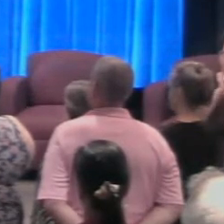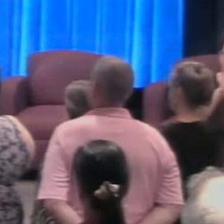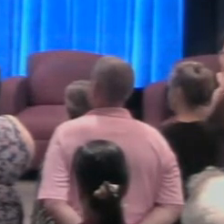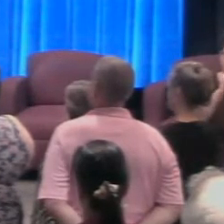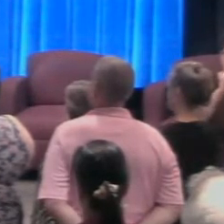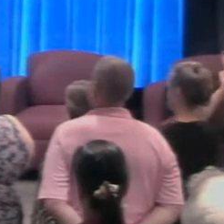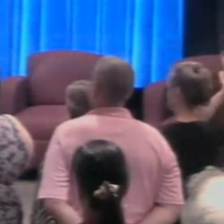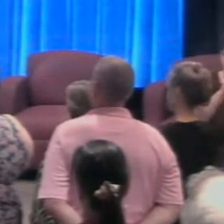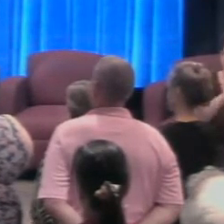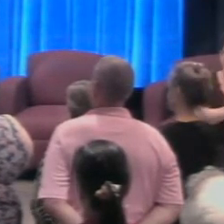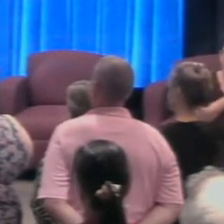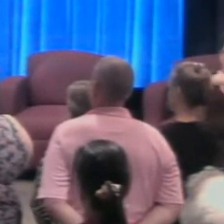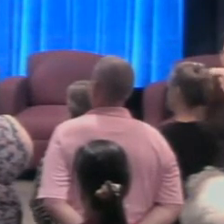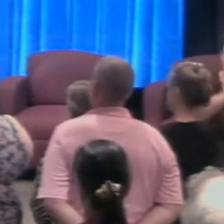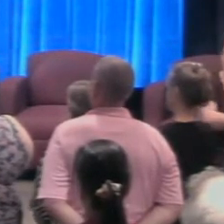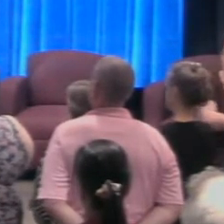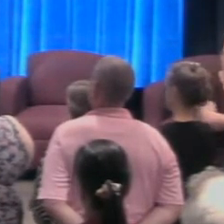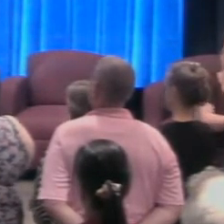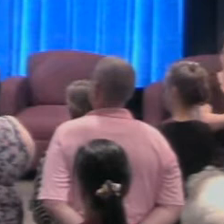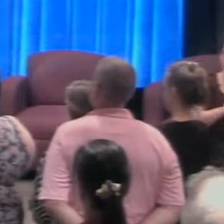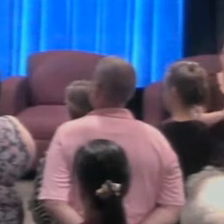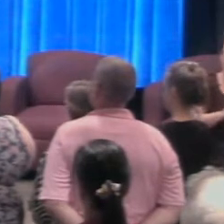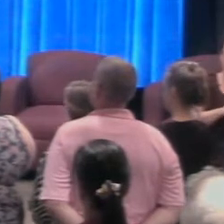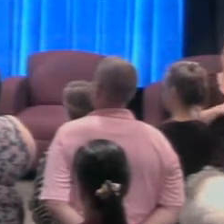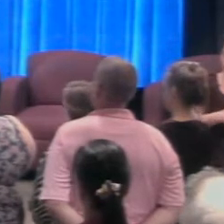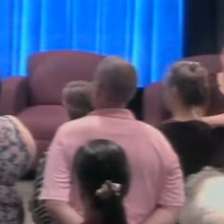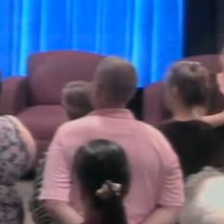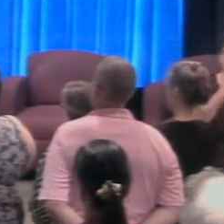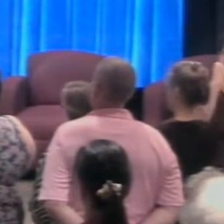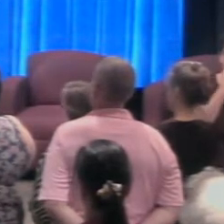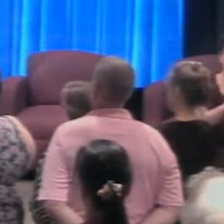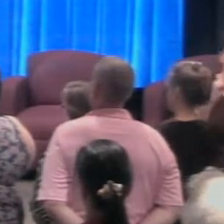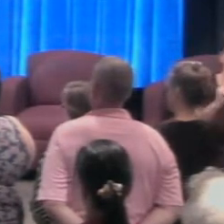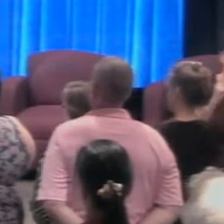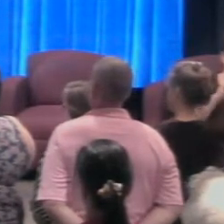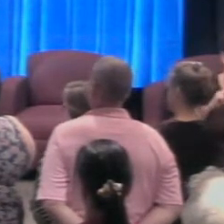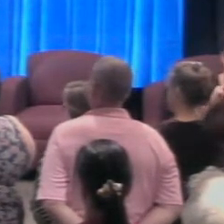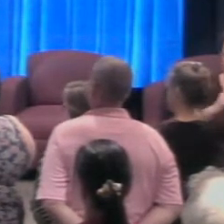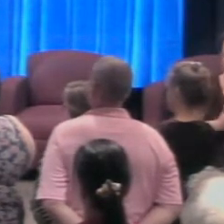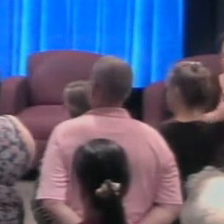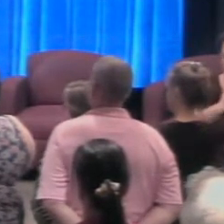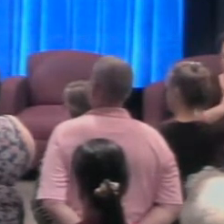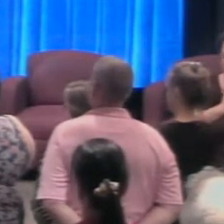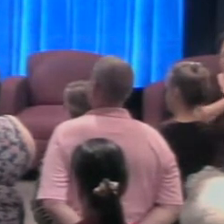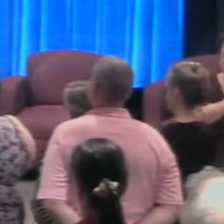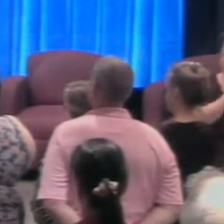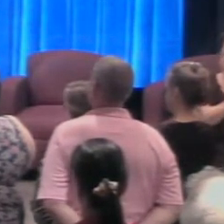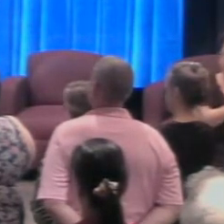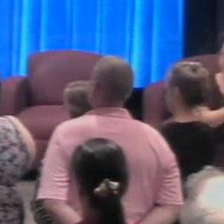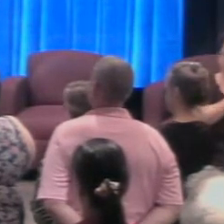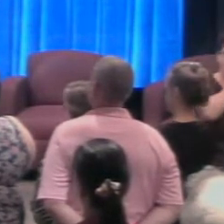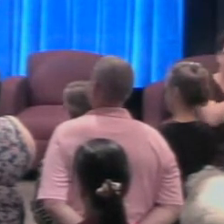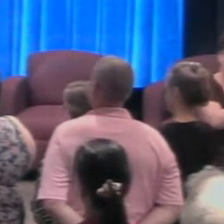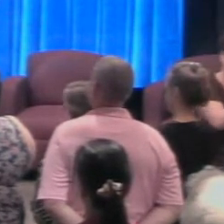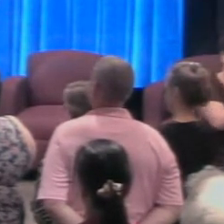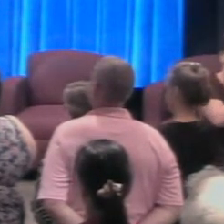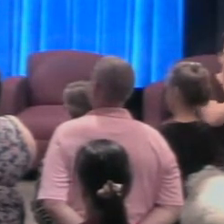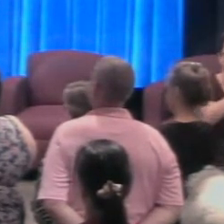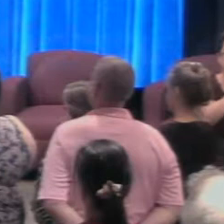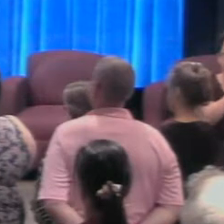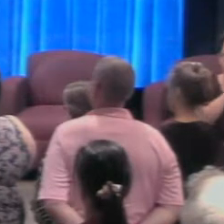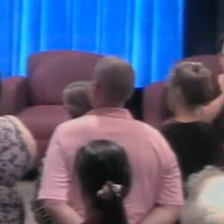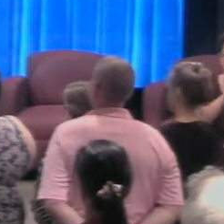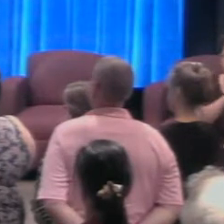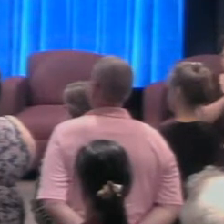Miller culminate a long and distinguished career with the United States government and reflect great credit upon herself and the United States Air Force. Signed